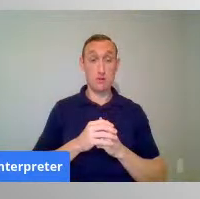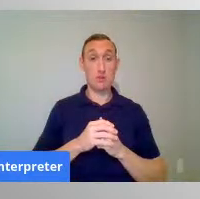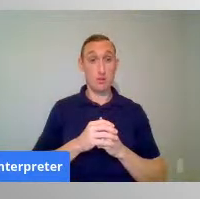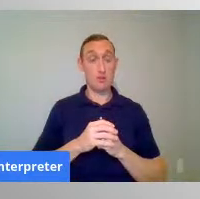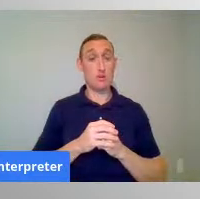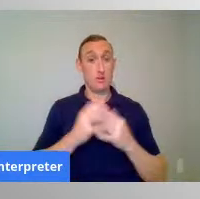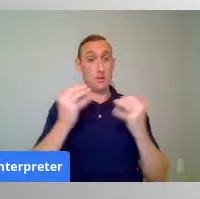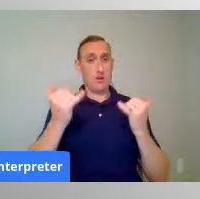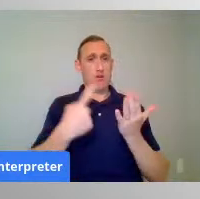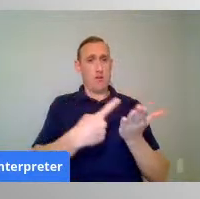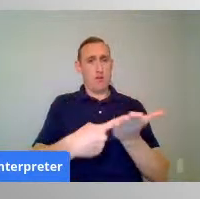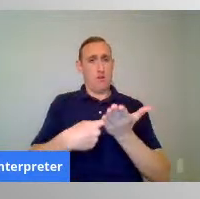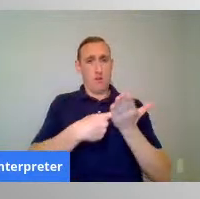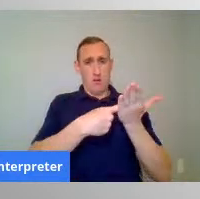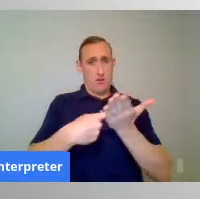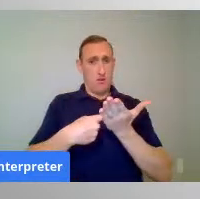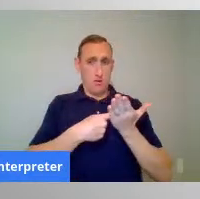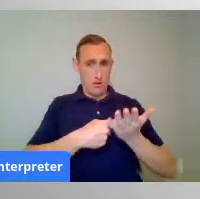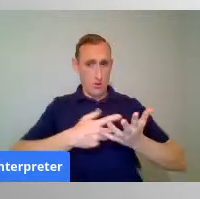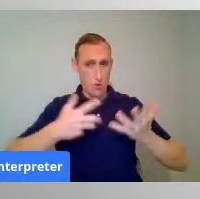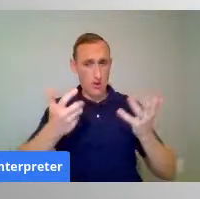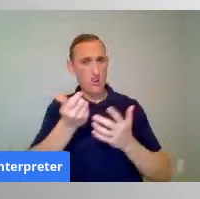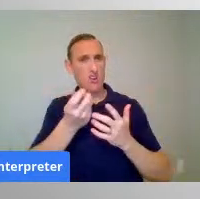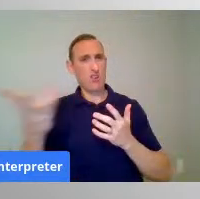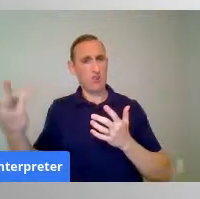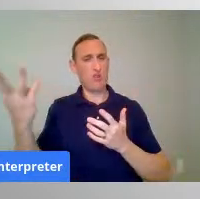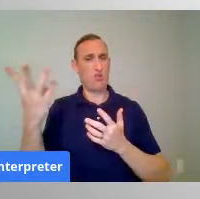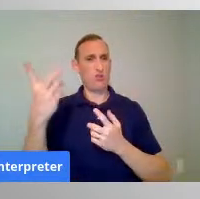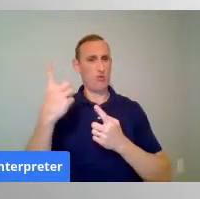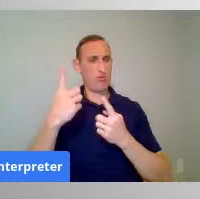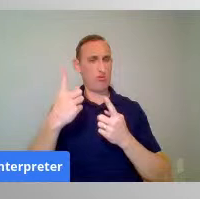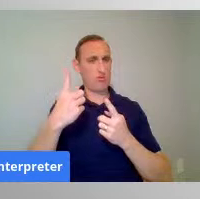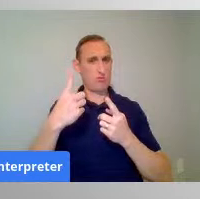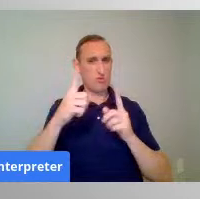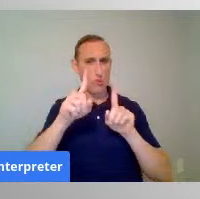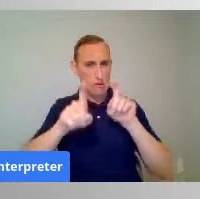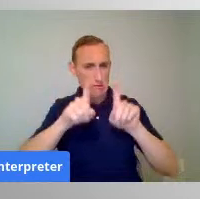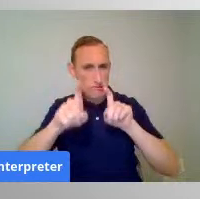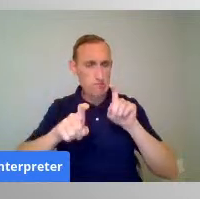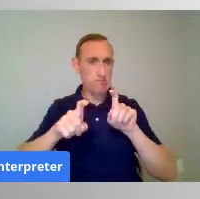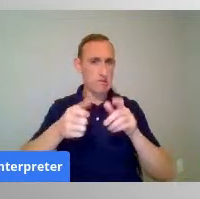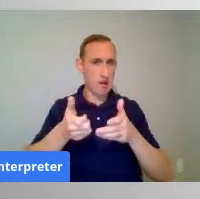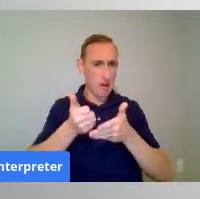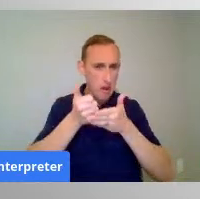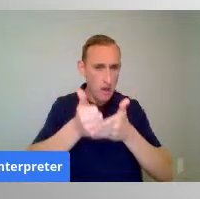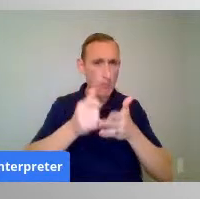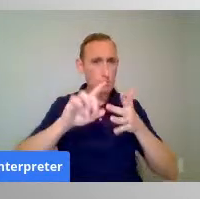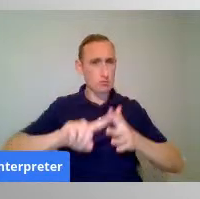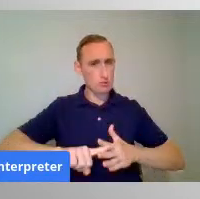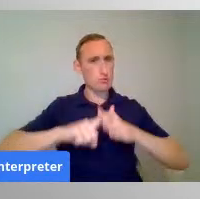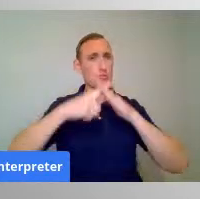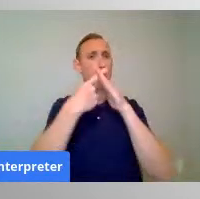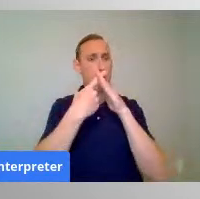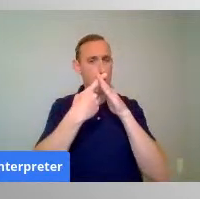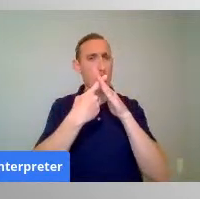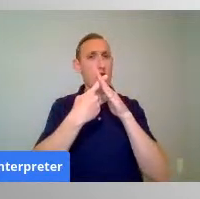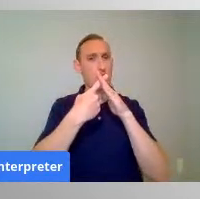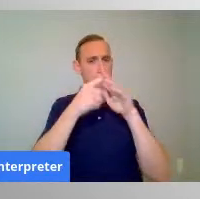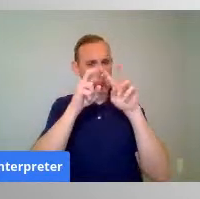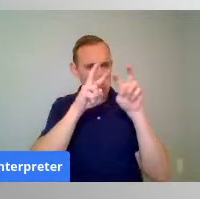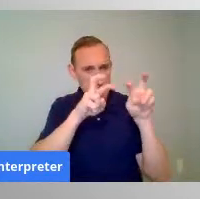some discussion around a couple of questions that would allow us to really dig into and dissect all